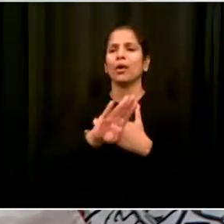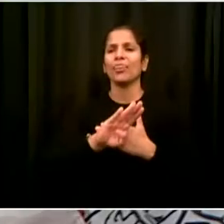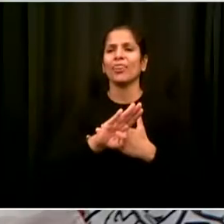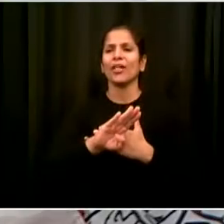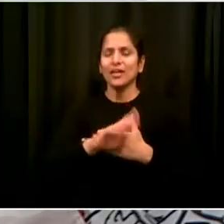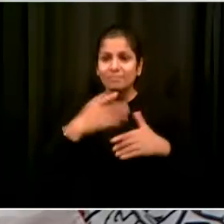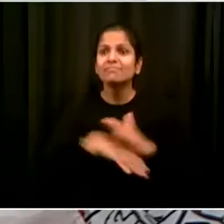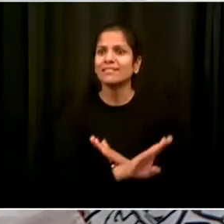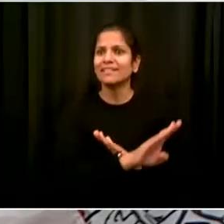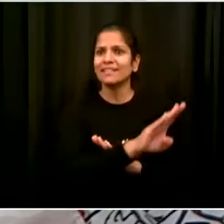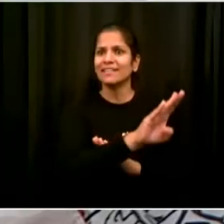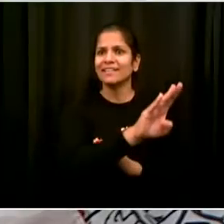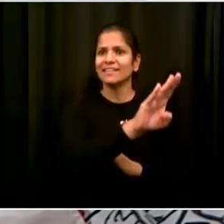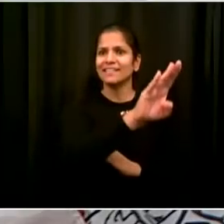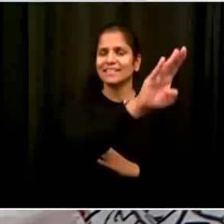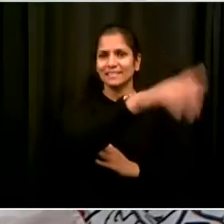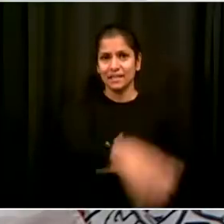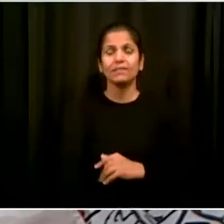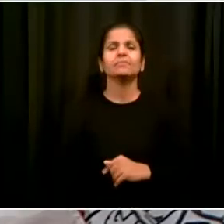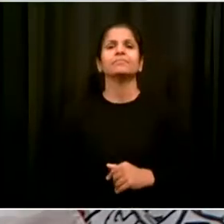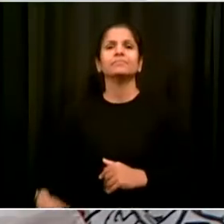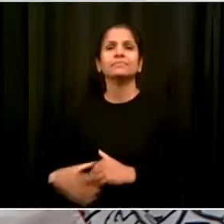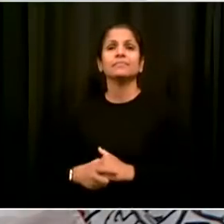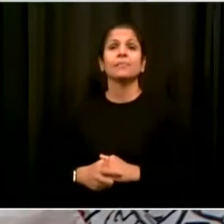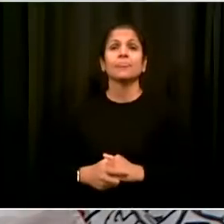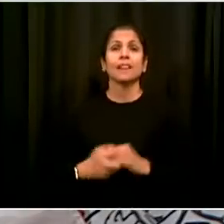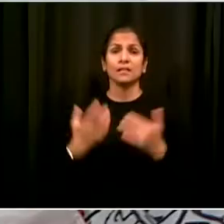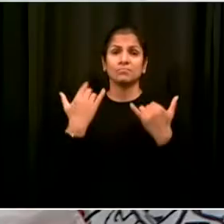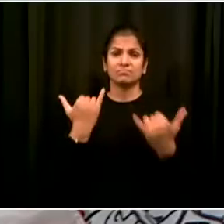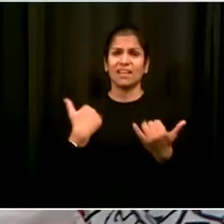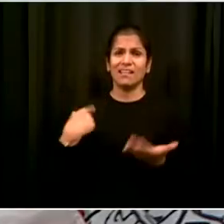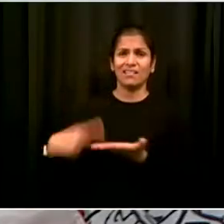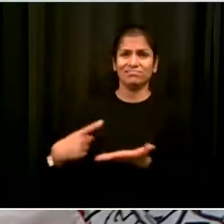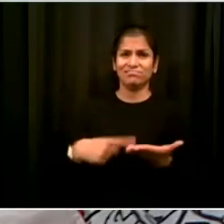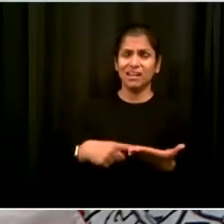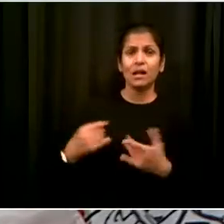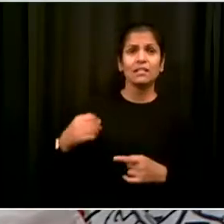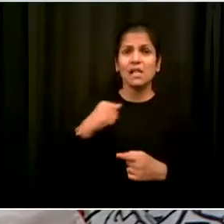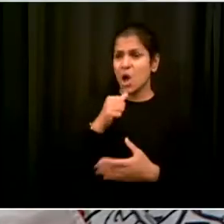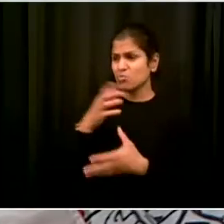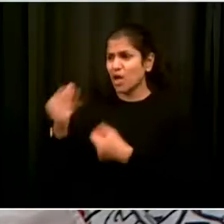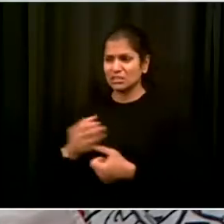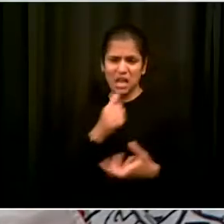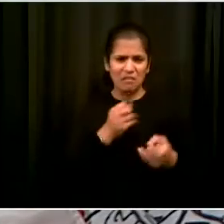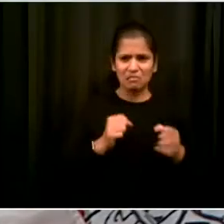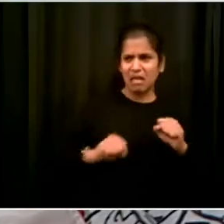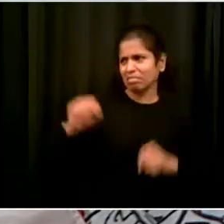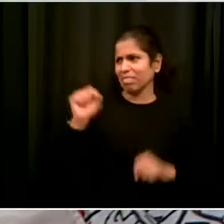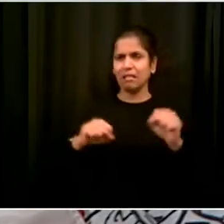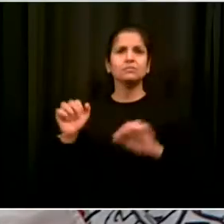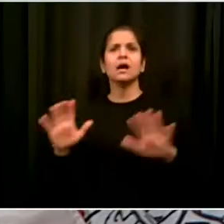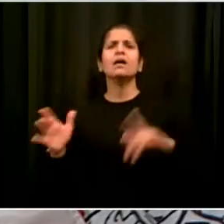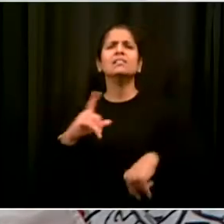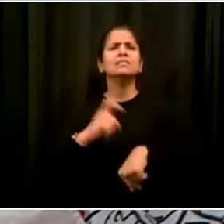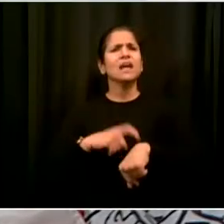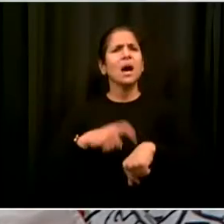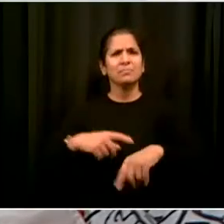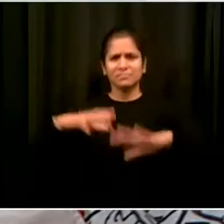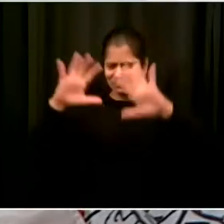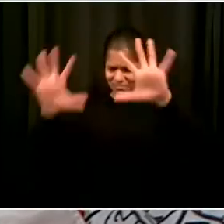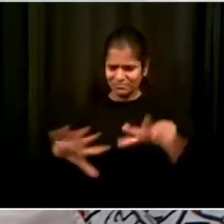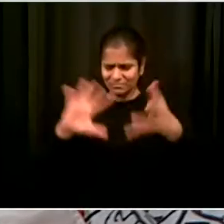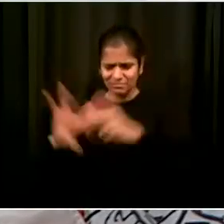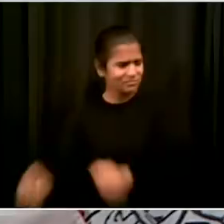that distrust we've talked about has come from too many bad experiences, too much pain, too much discrimination and